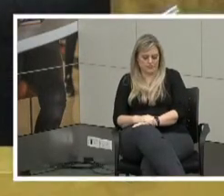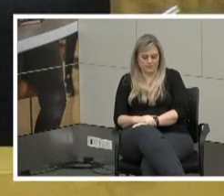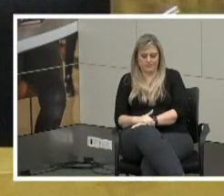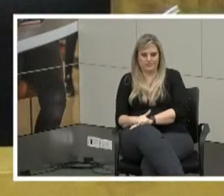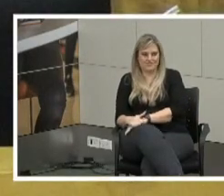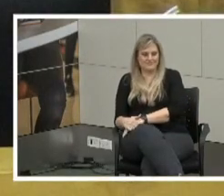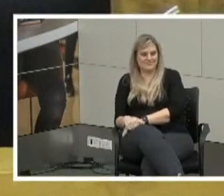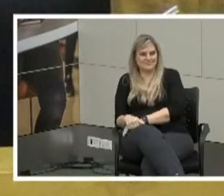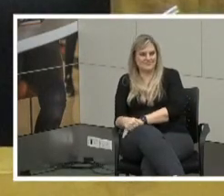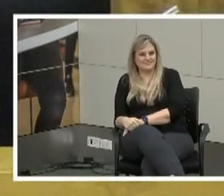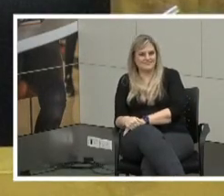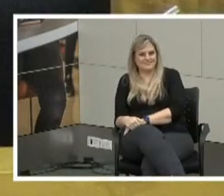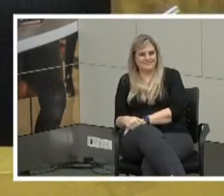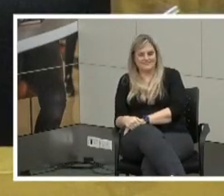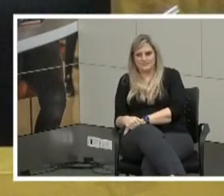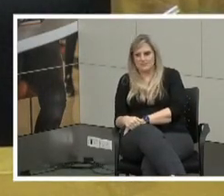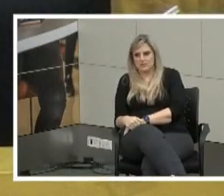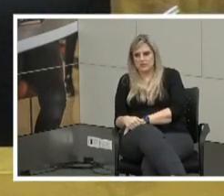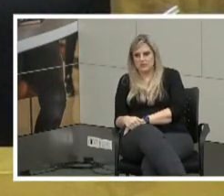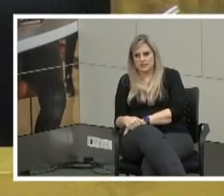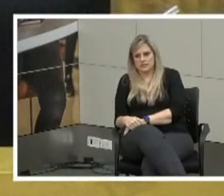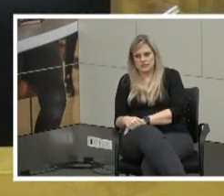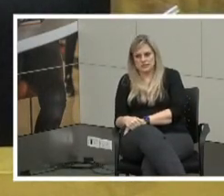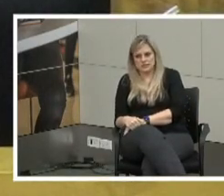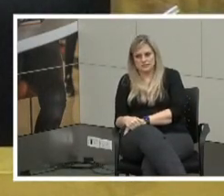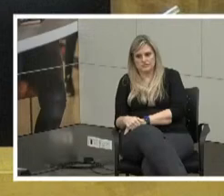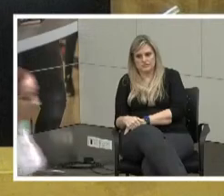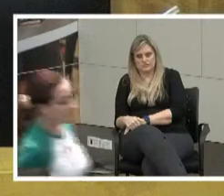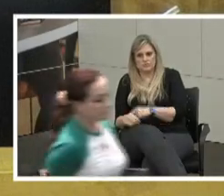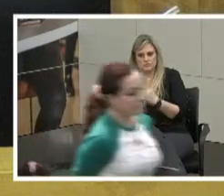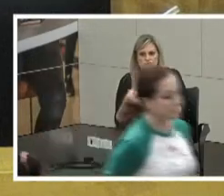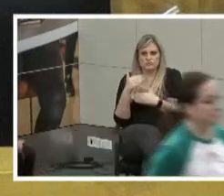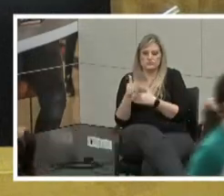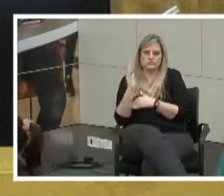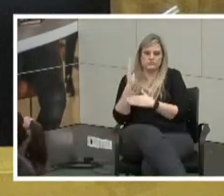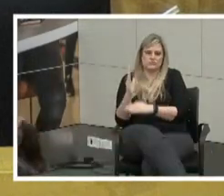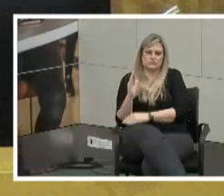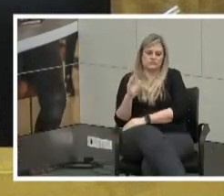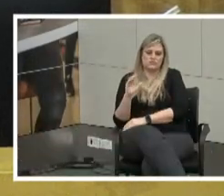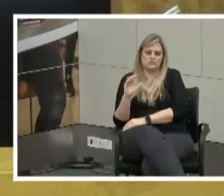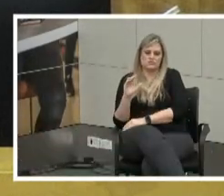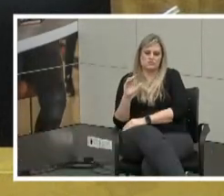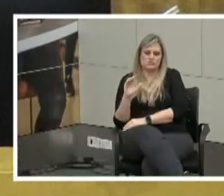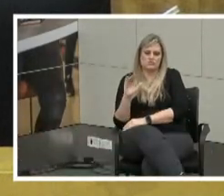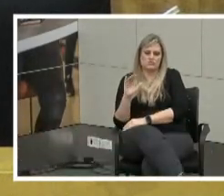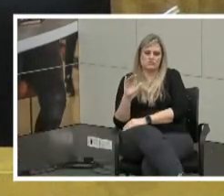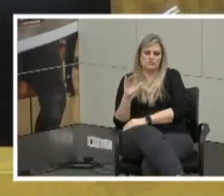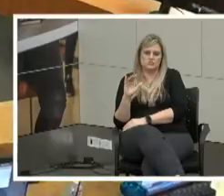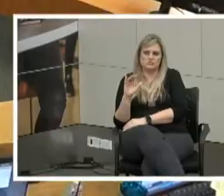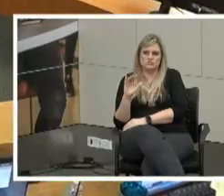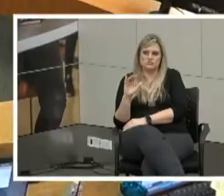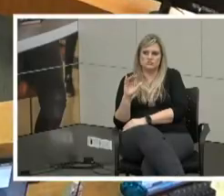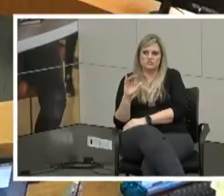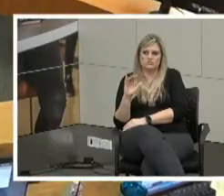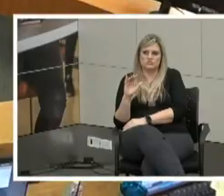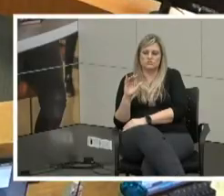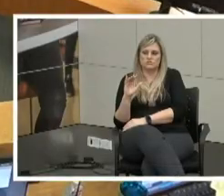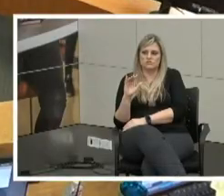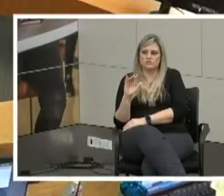m I think our last in person speaker is um Miss Karina kada yes